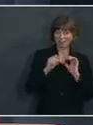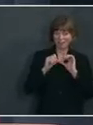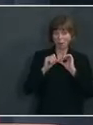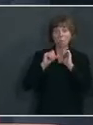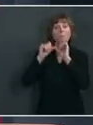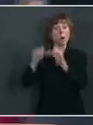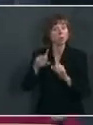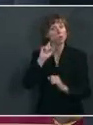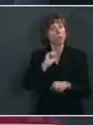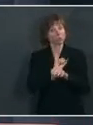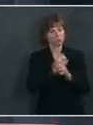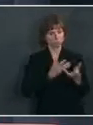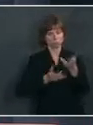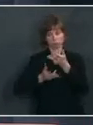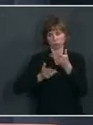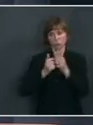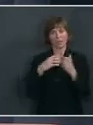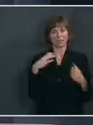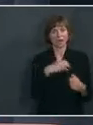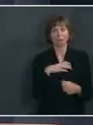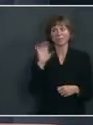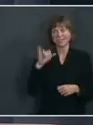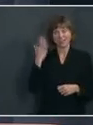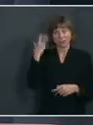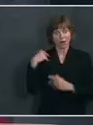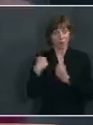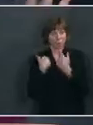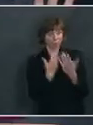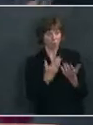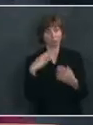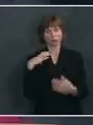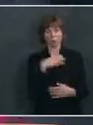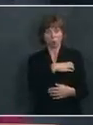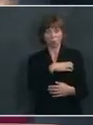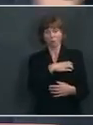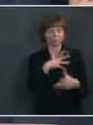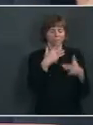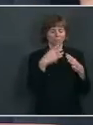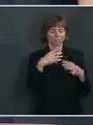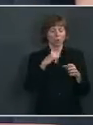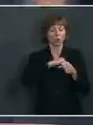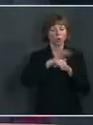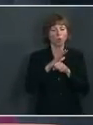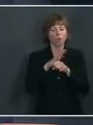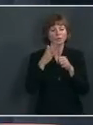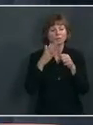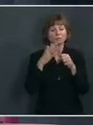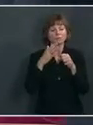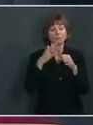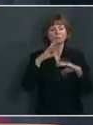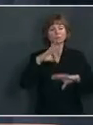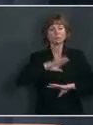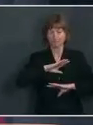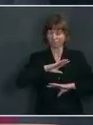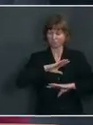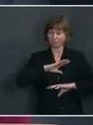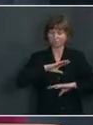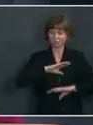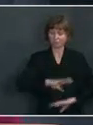Congress. That's why he has also proposed a COVID relief package, a big, bold package. Some say very big. I agree with